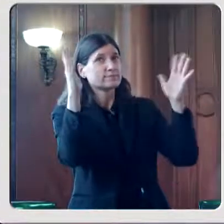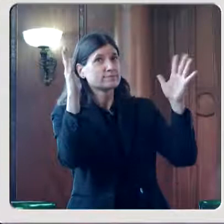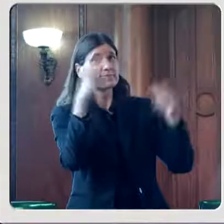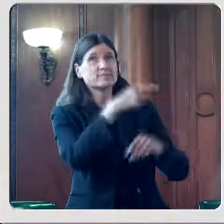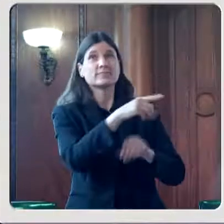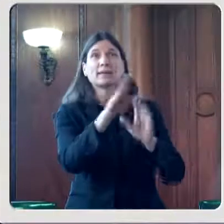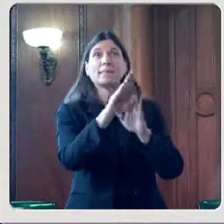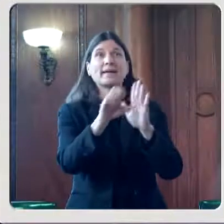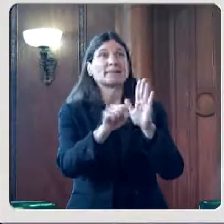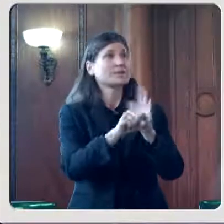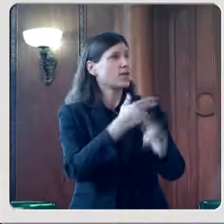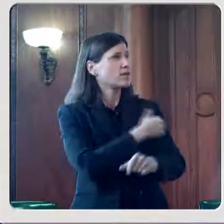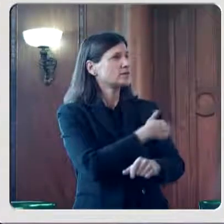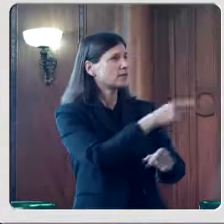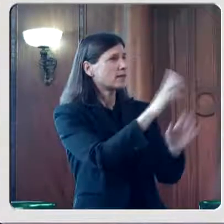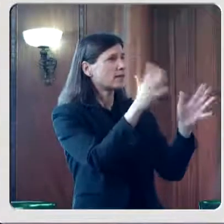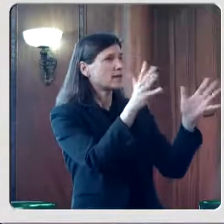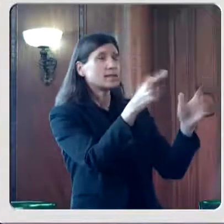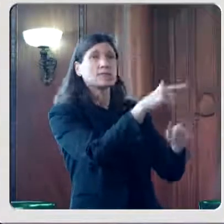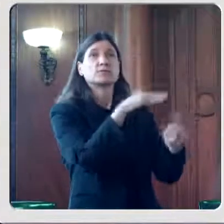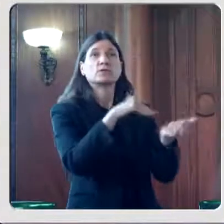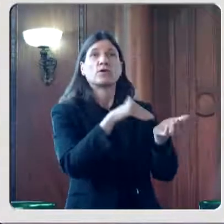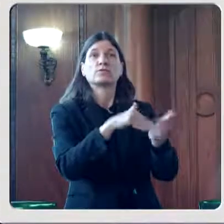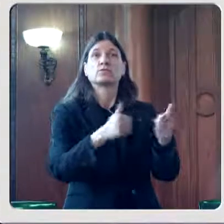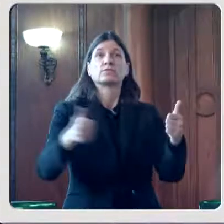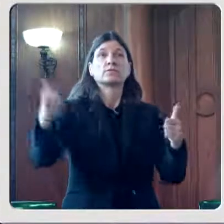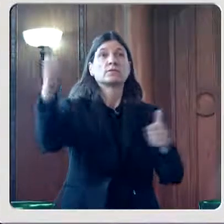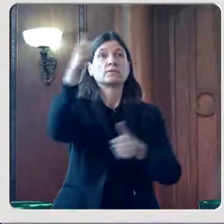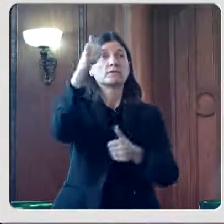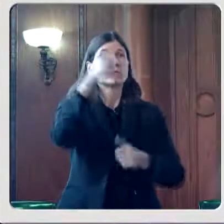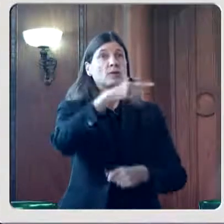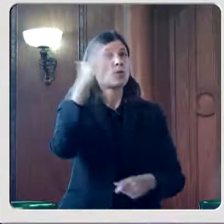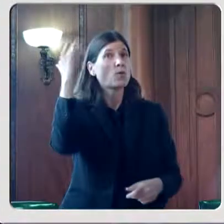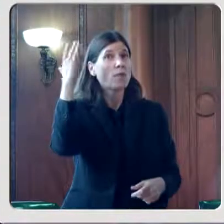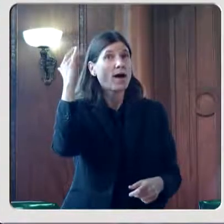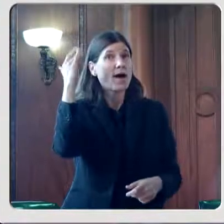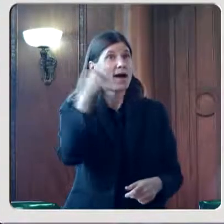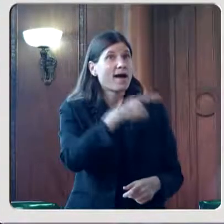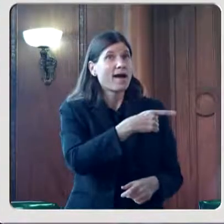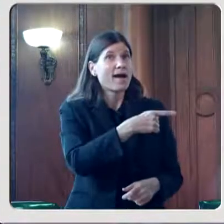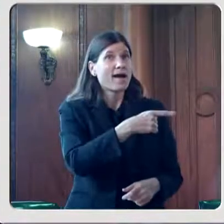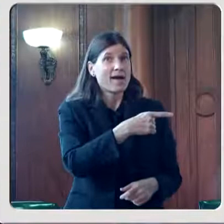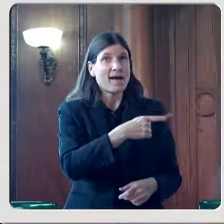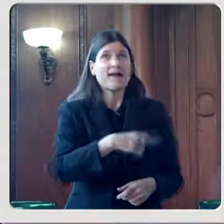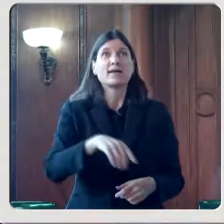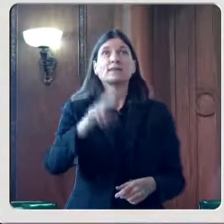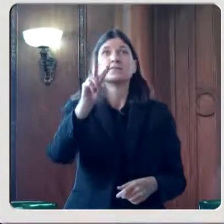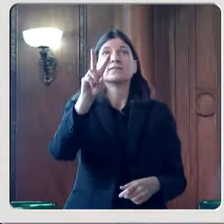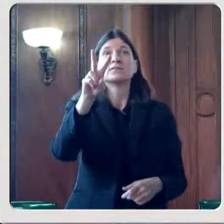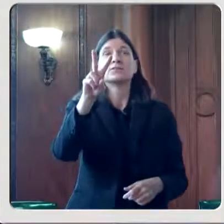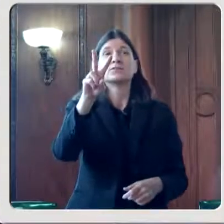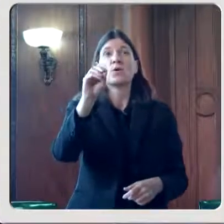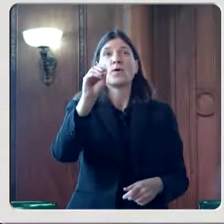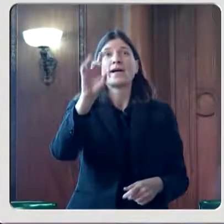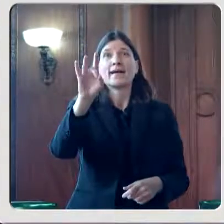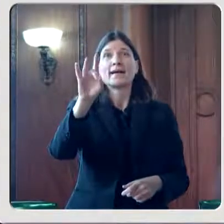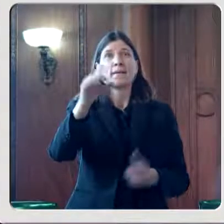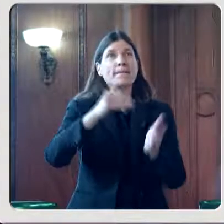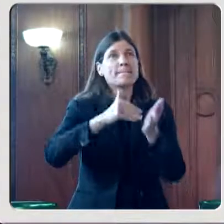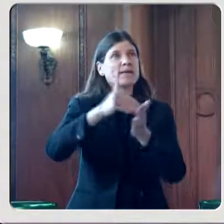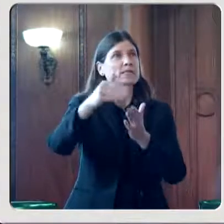The Hospital of the Future continues, $208 million of expansion, and we deeply appreciate